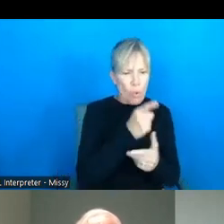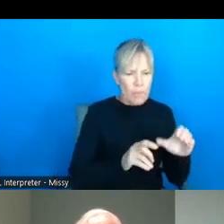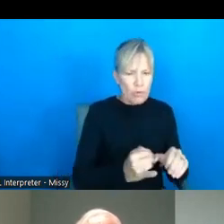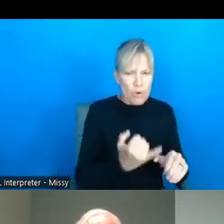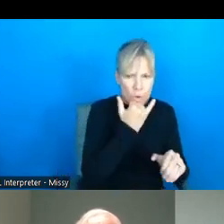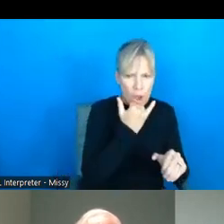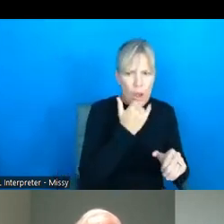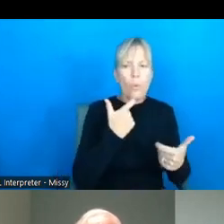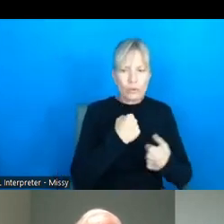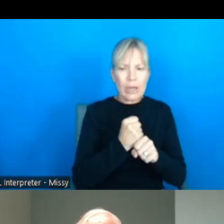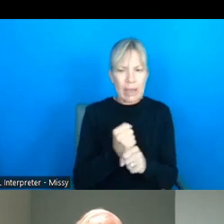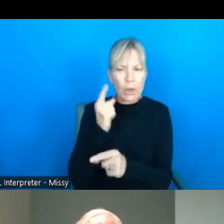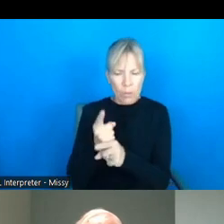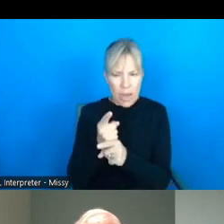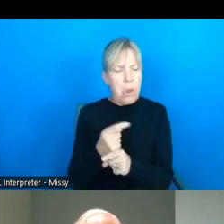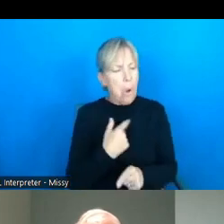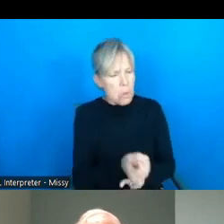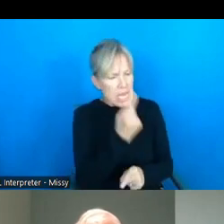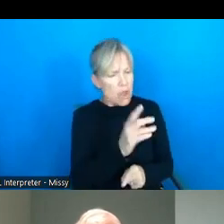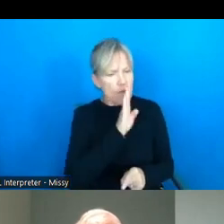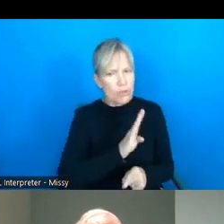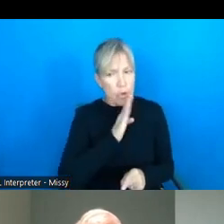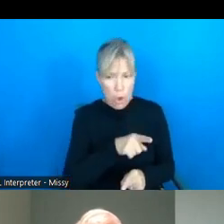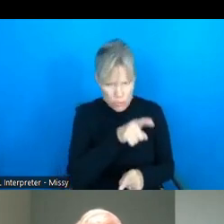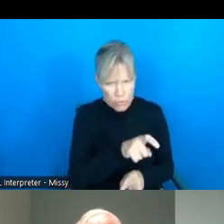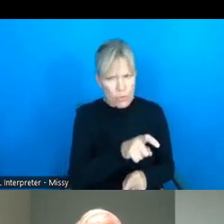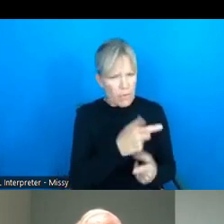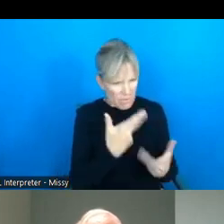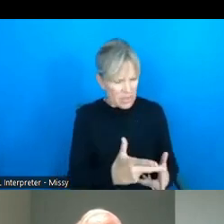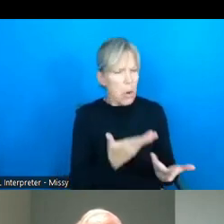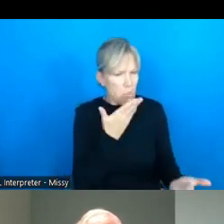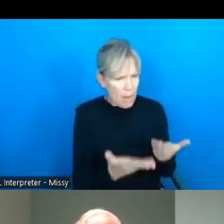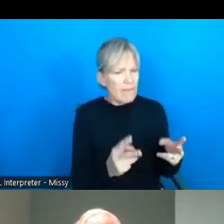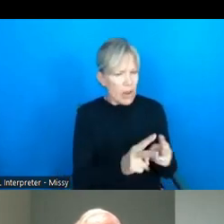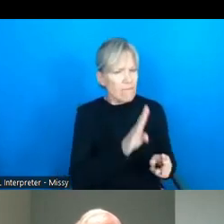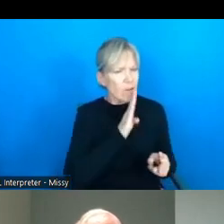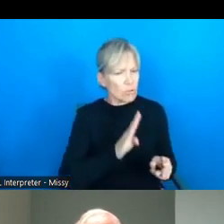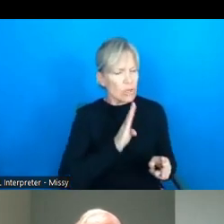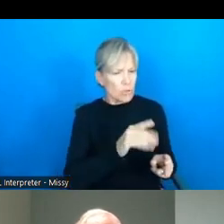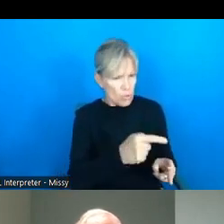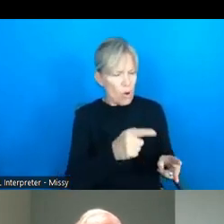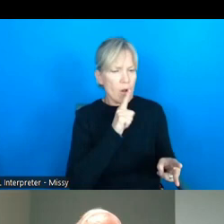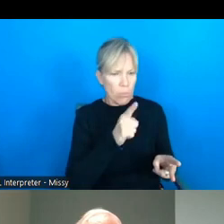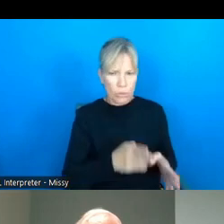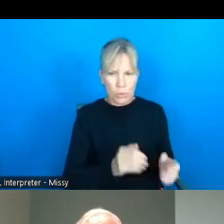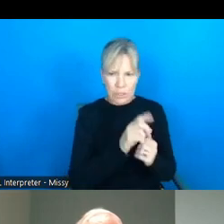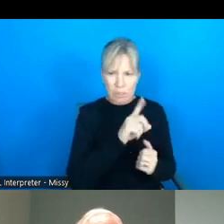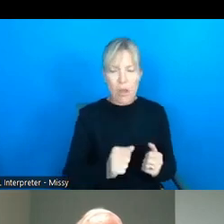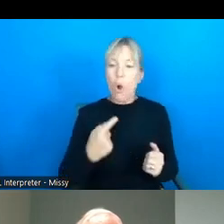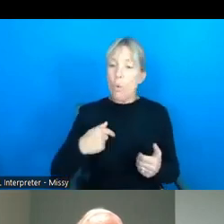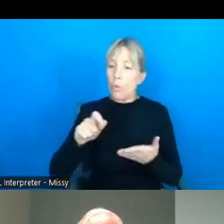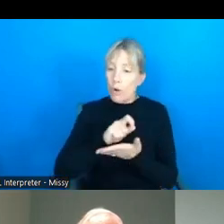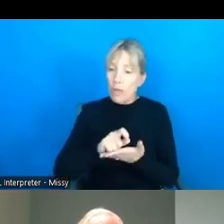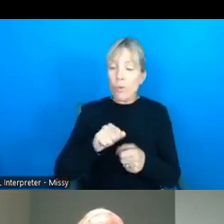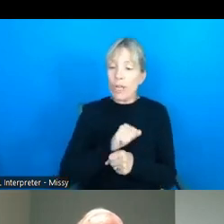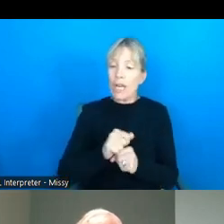We understand the frustration you must have as a person with a disability, and we're working on a law that would be called